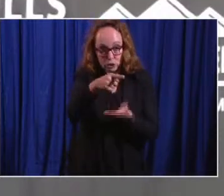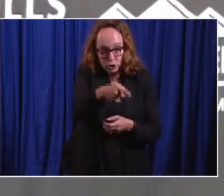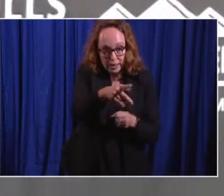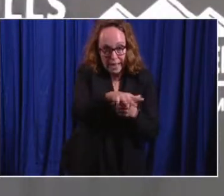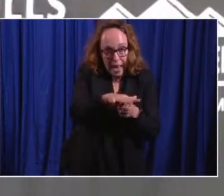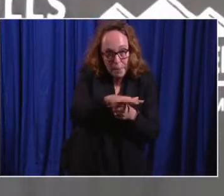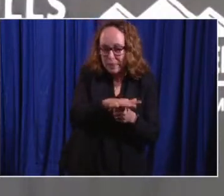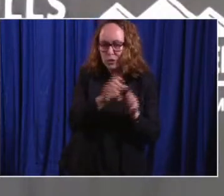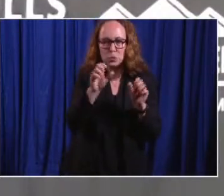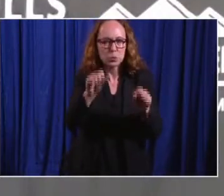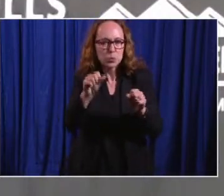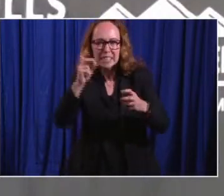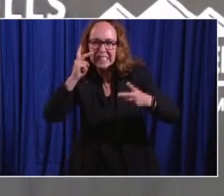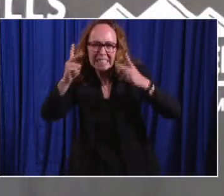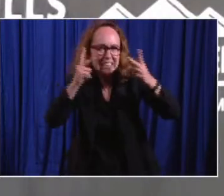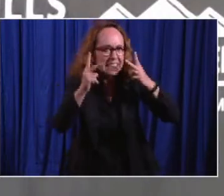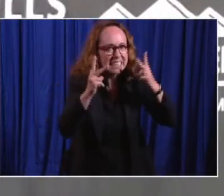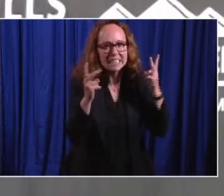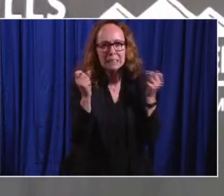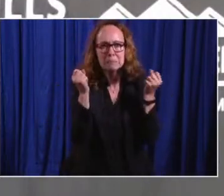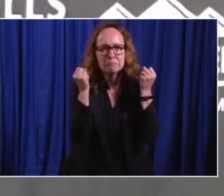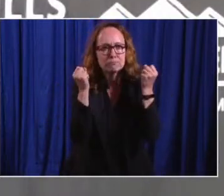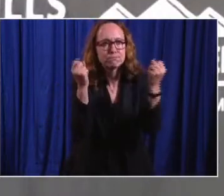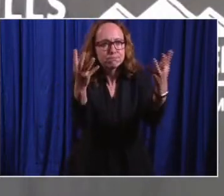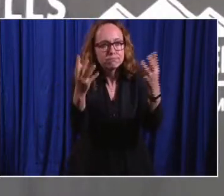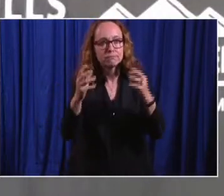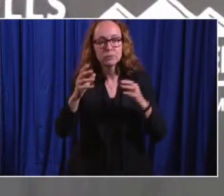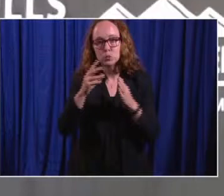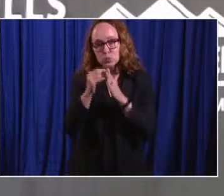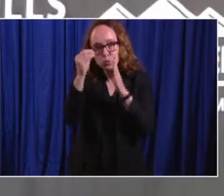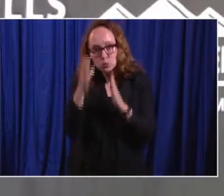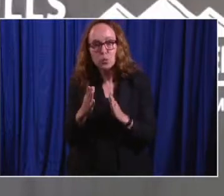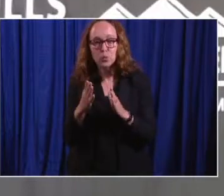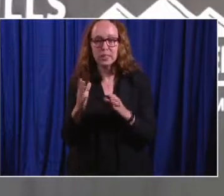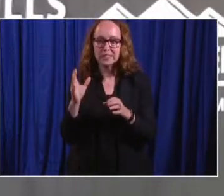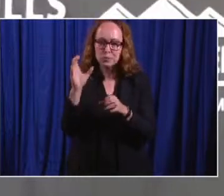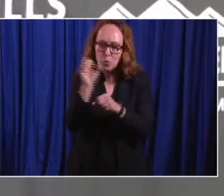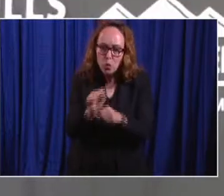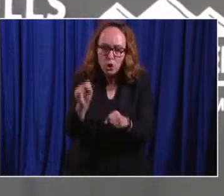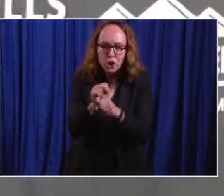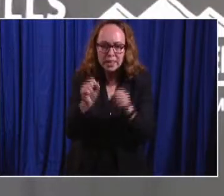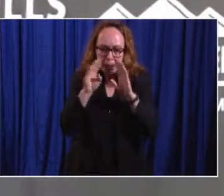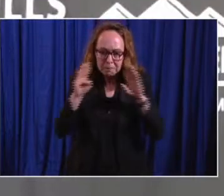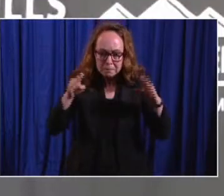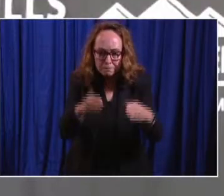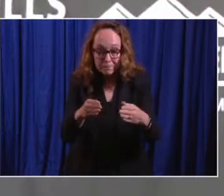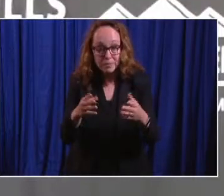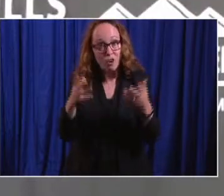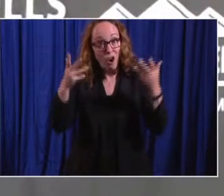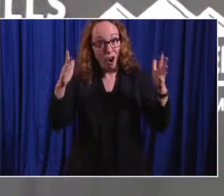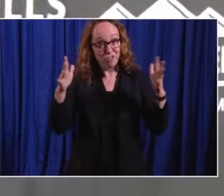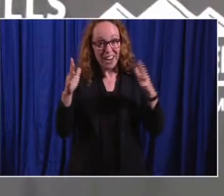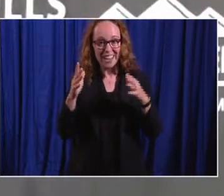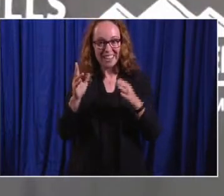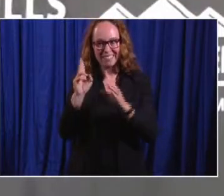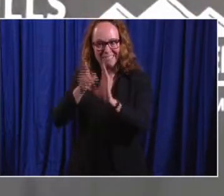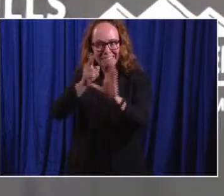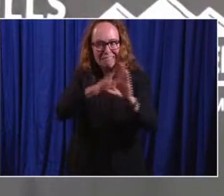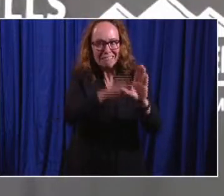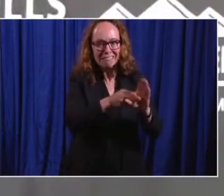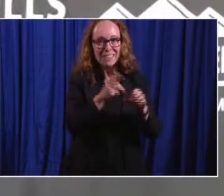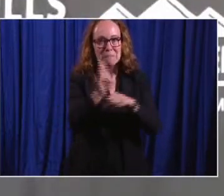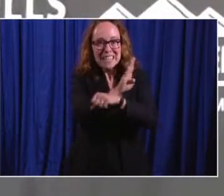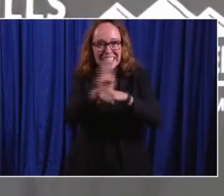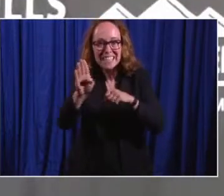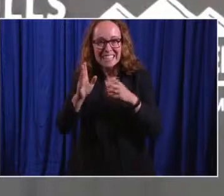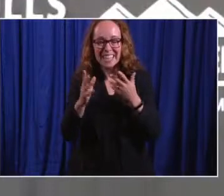see a number of students that I met today already working with businesses while attending